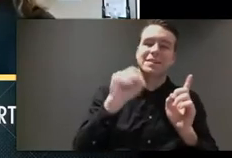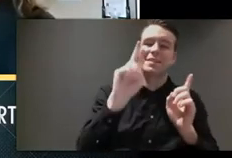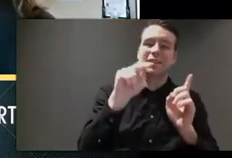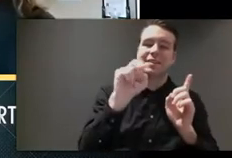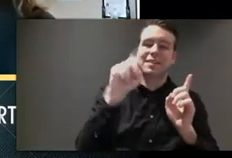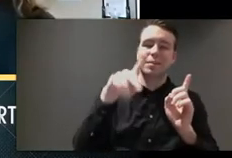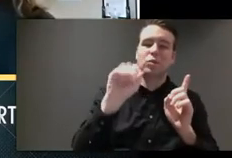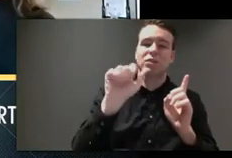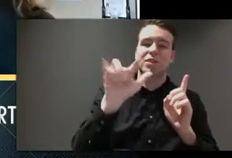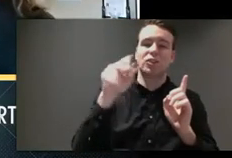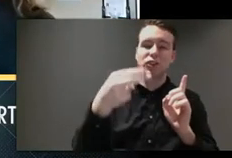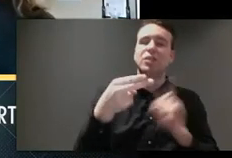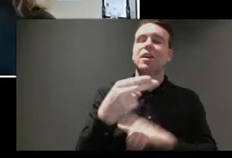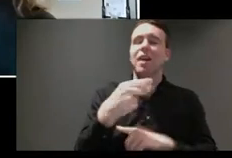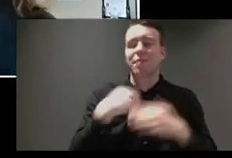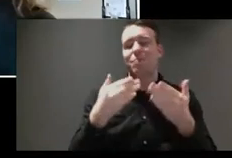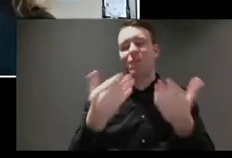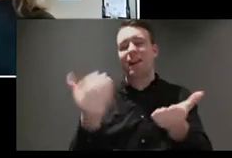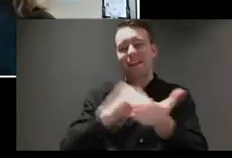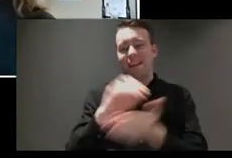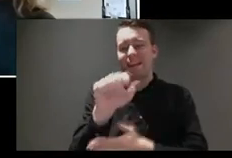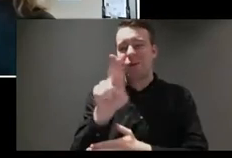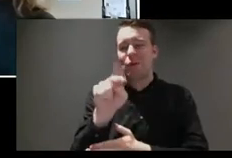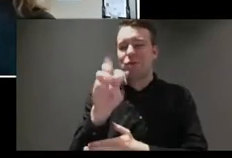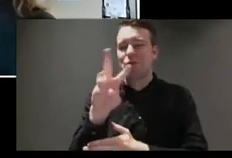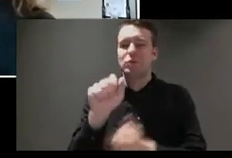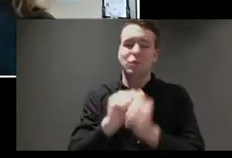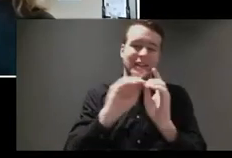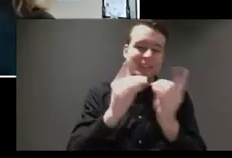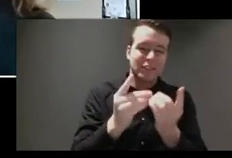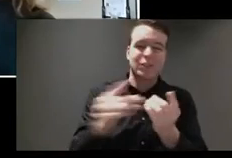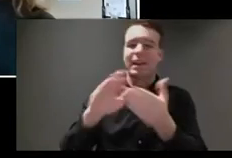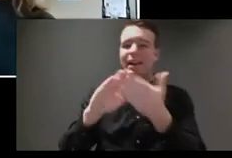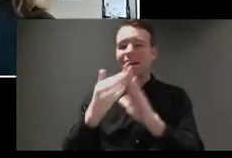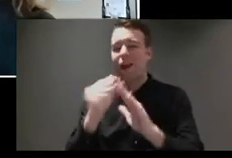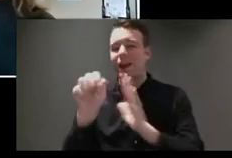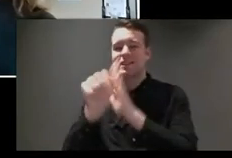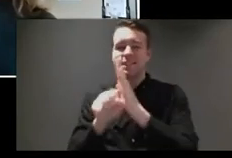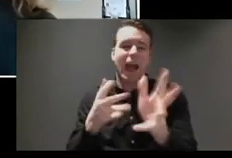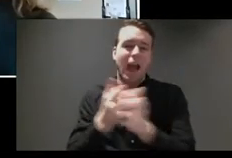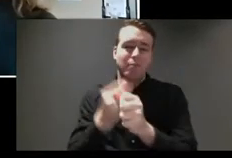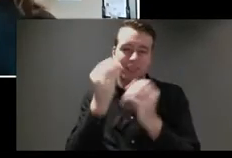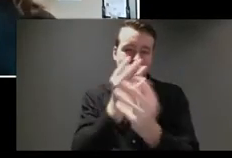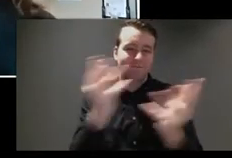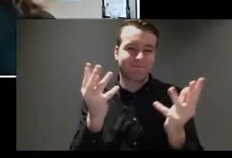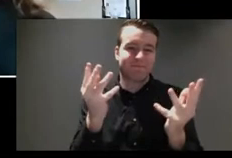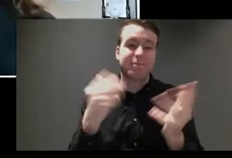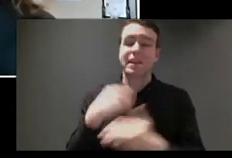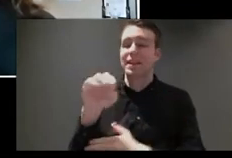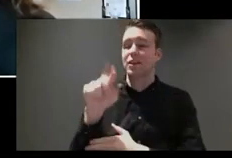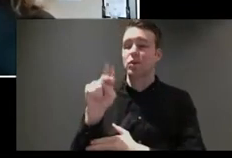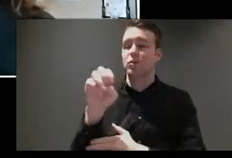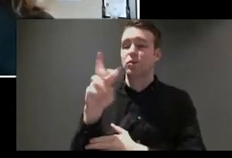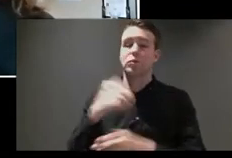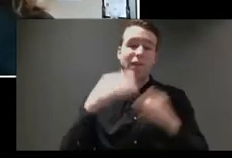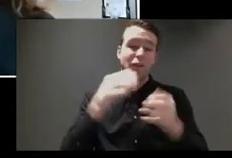We're here to bring you another episode of EGU News to provide you with a district, county, and state update. And on EGU News, we